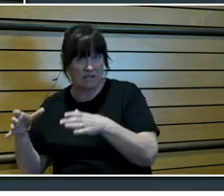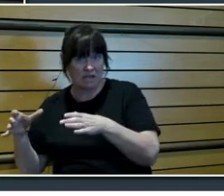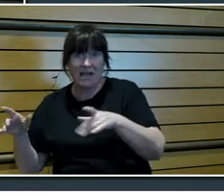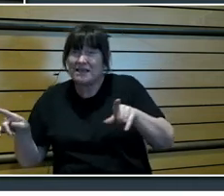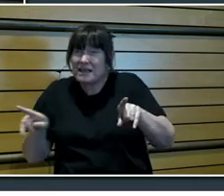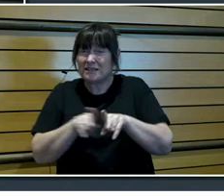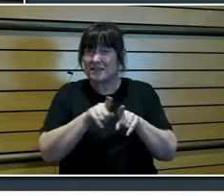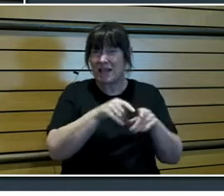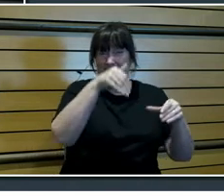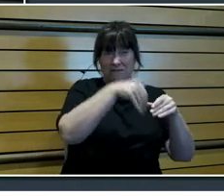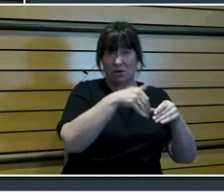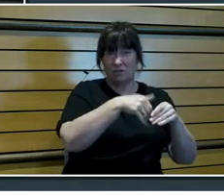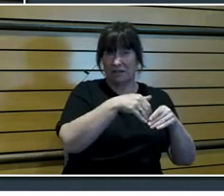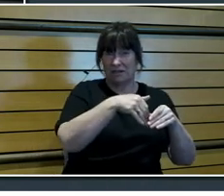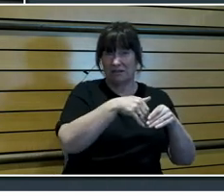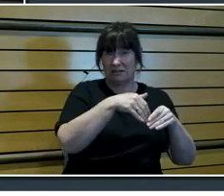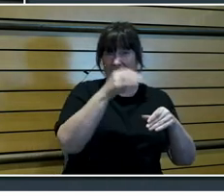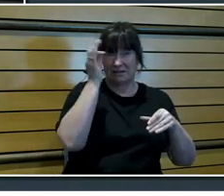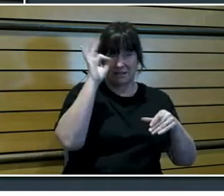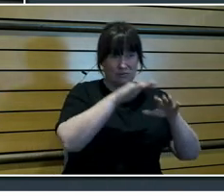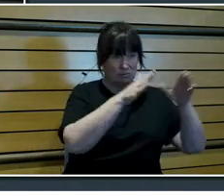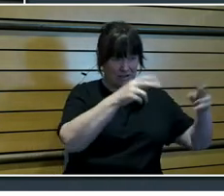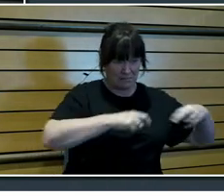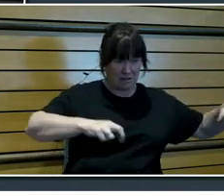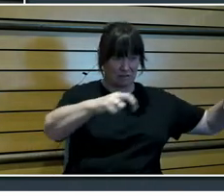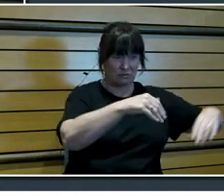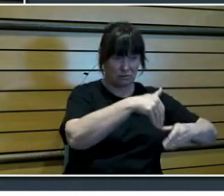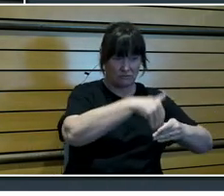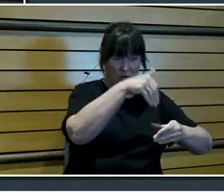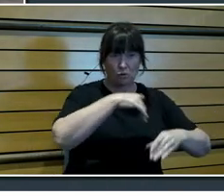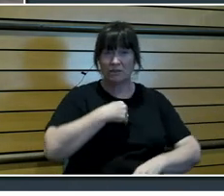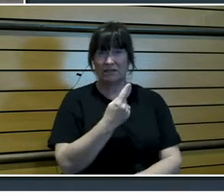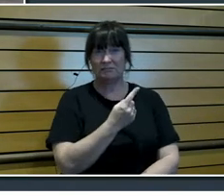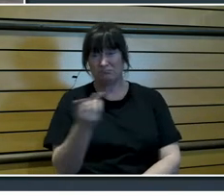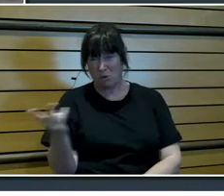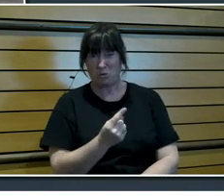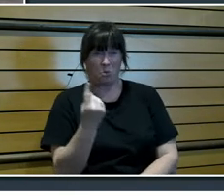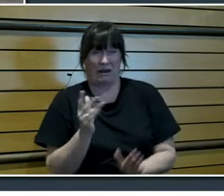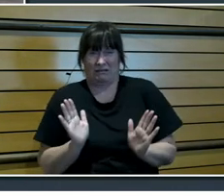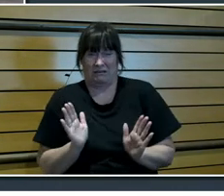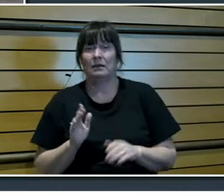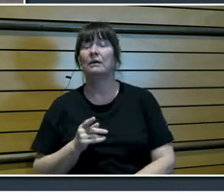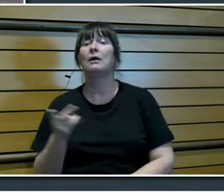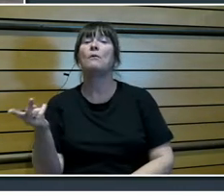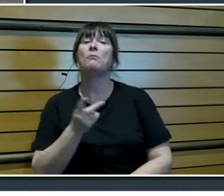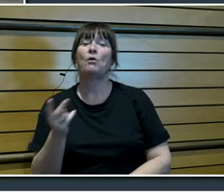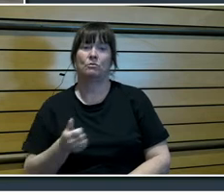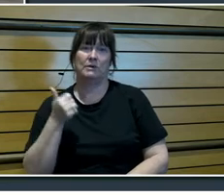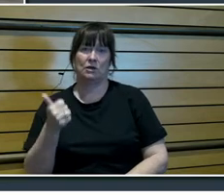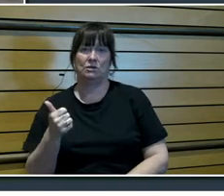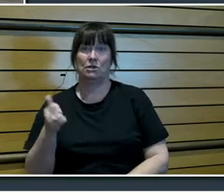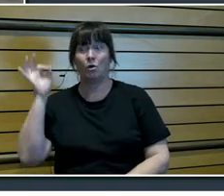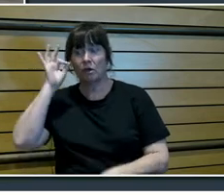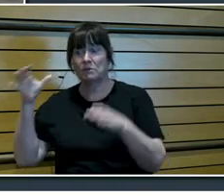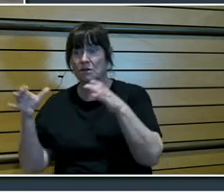at the table? Do you need one or the other, or both? Both would be good. Sitting on the committee, you do